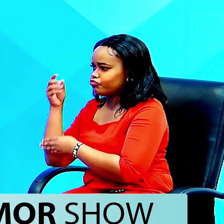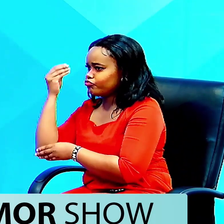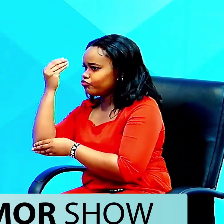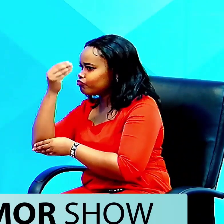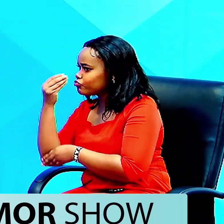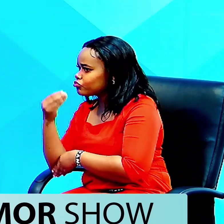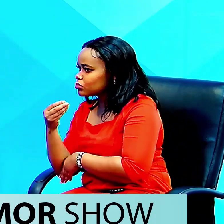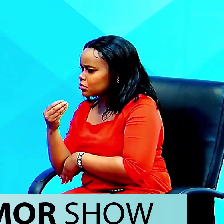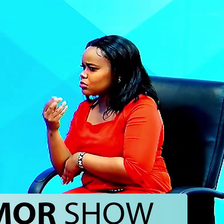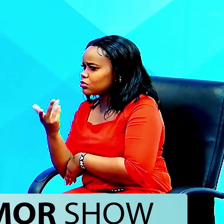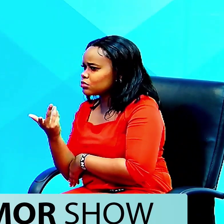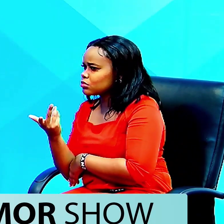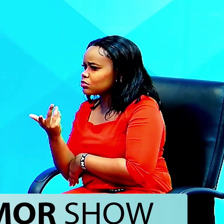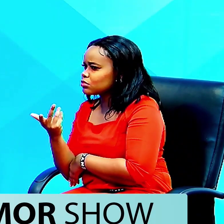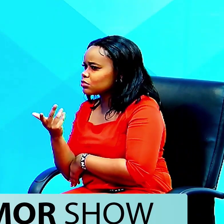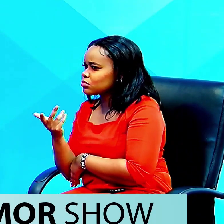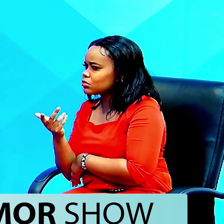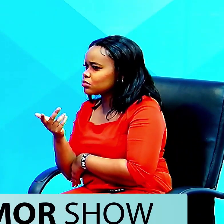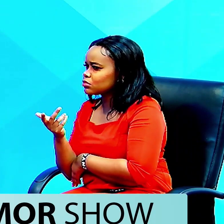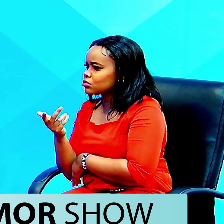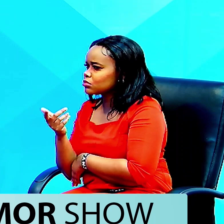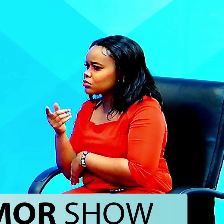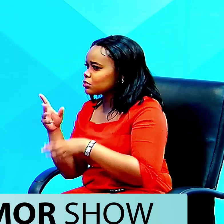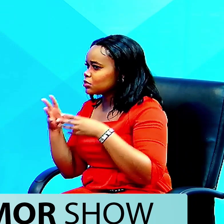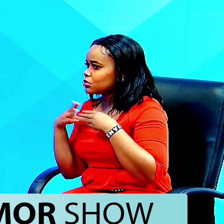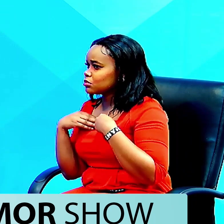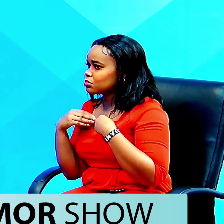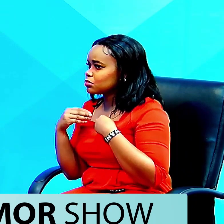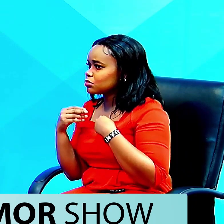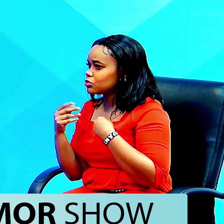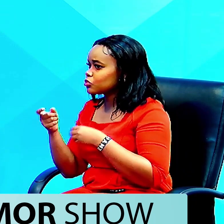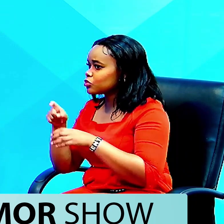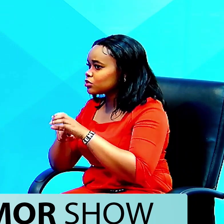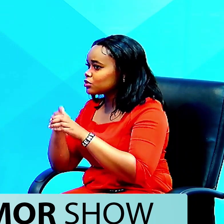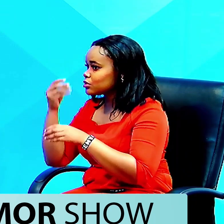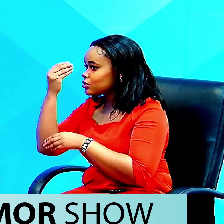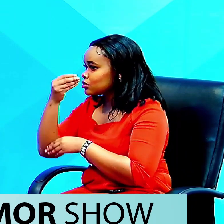So if people want maybe to be done makeup on,